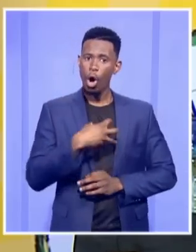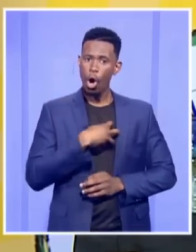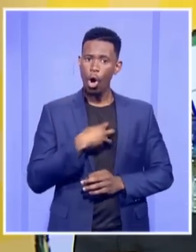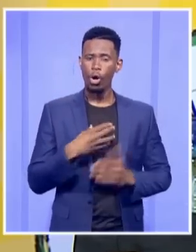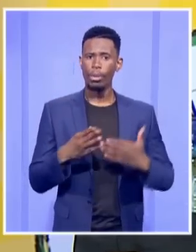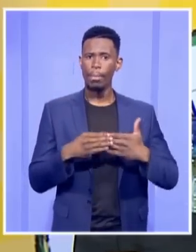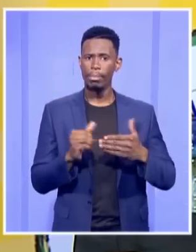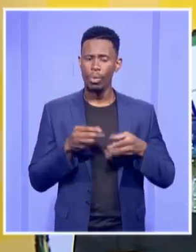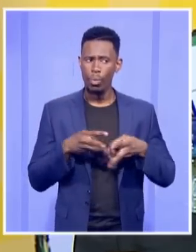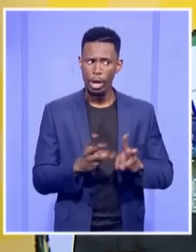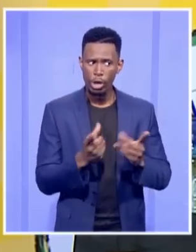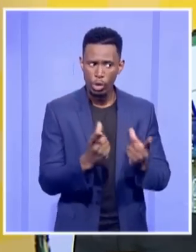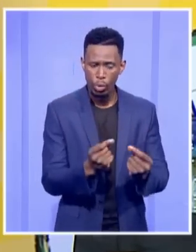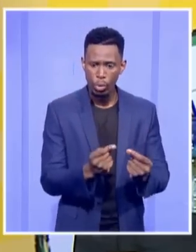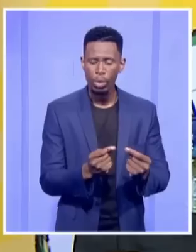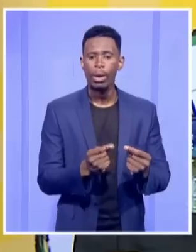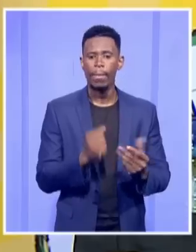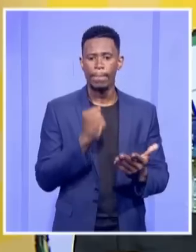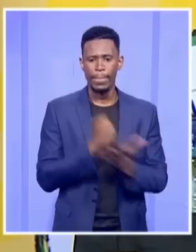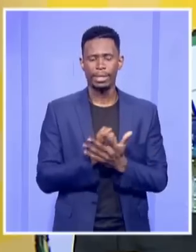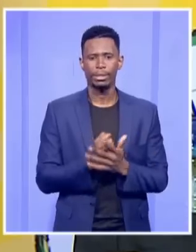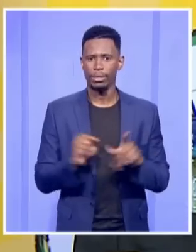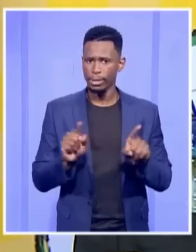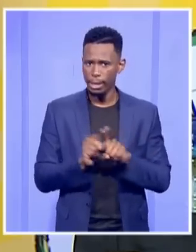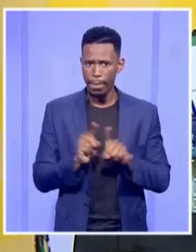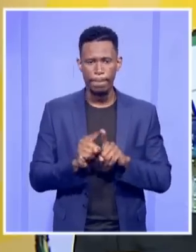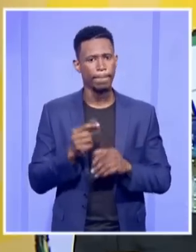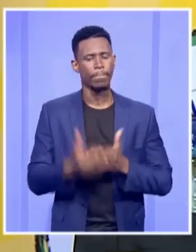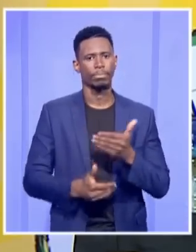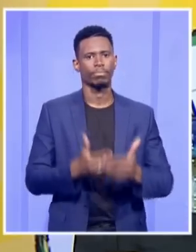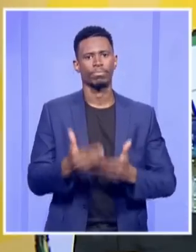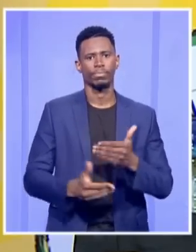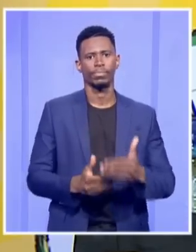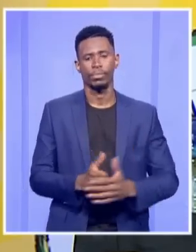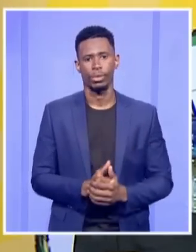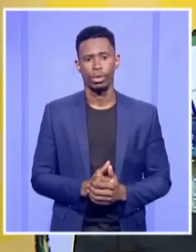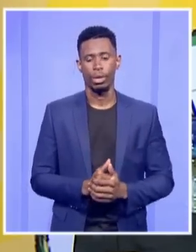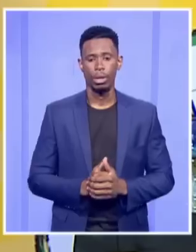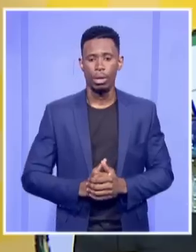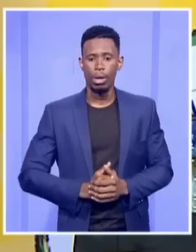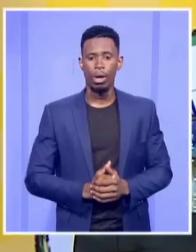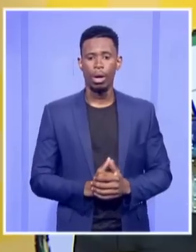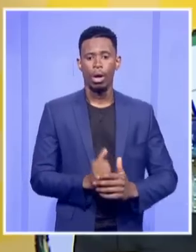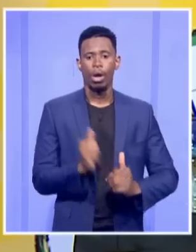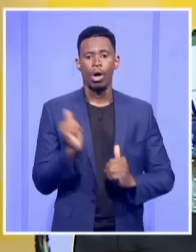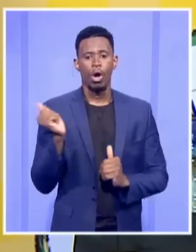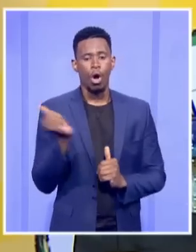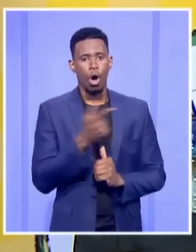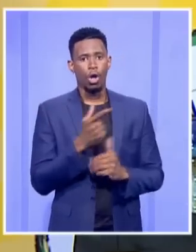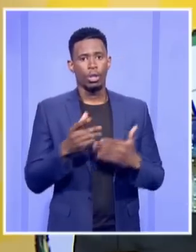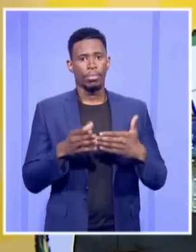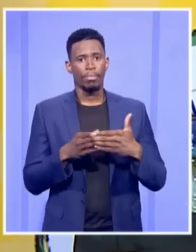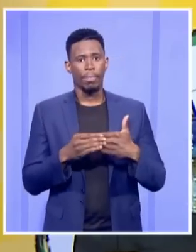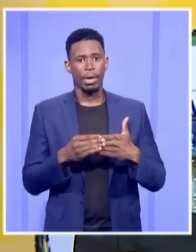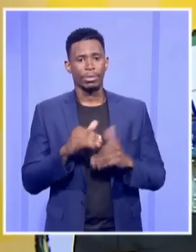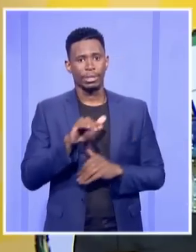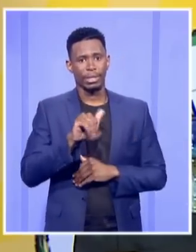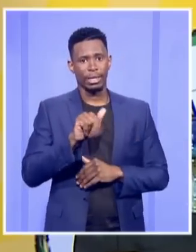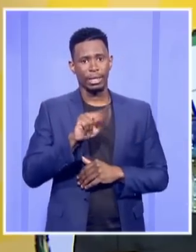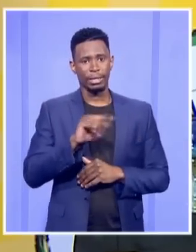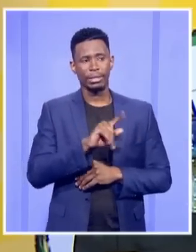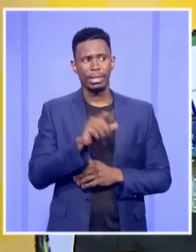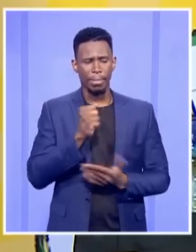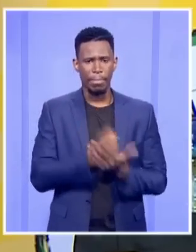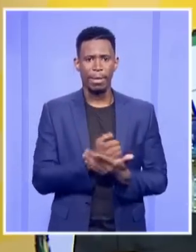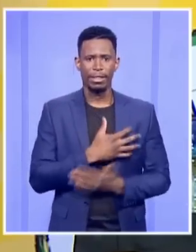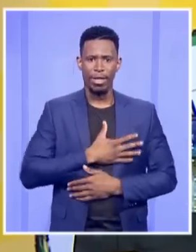is consistent. All members of the ANC must feel that they belong to one